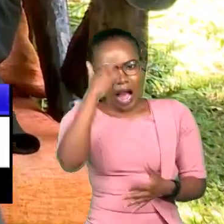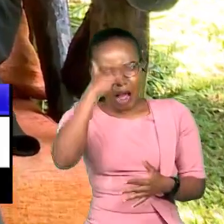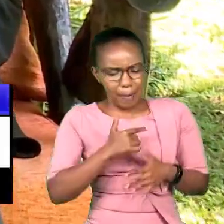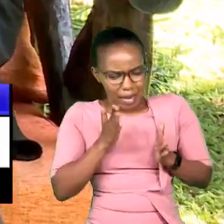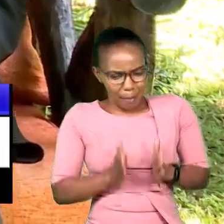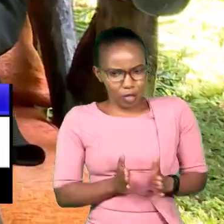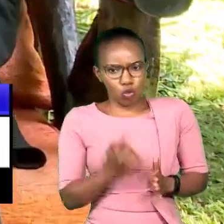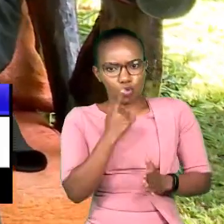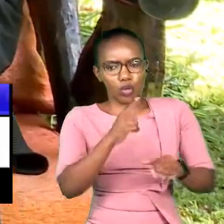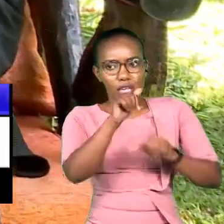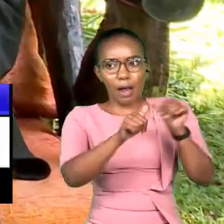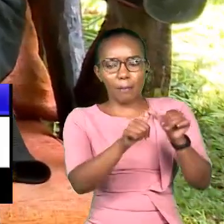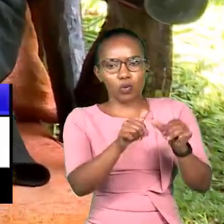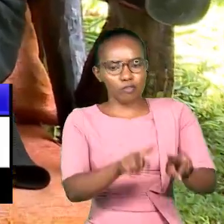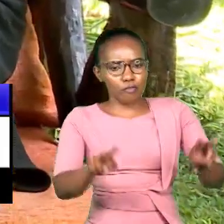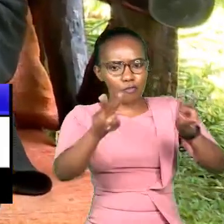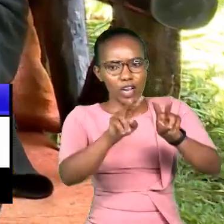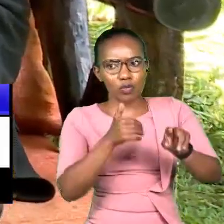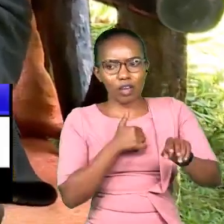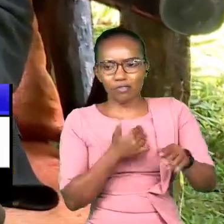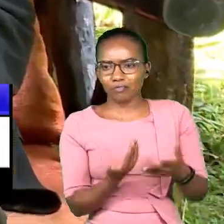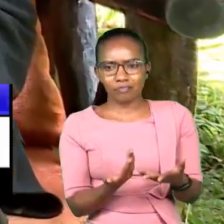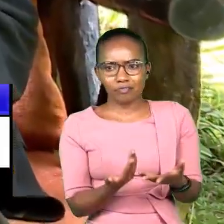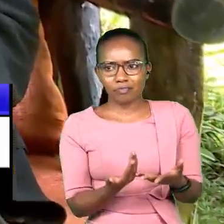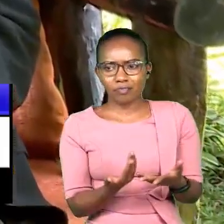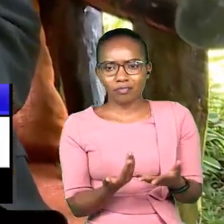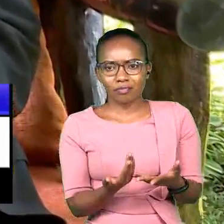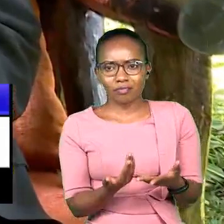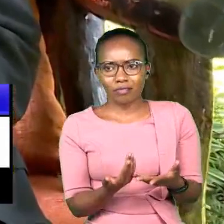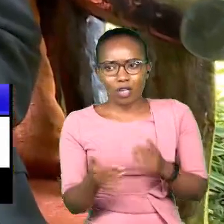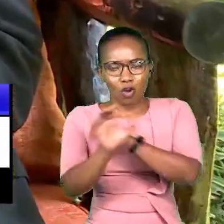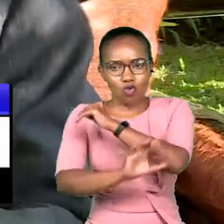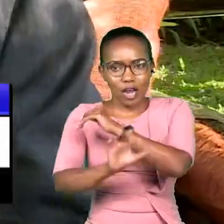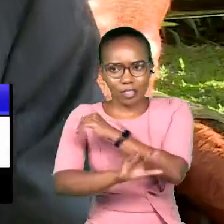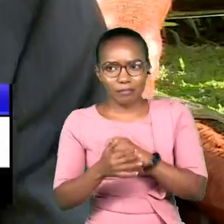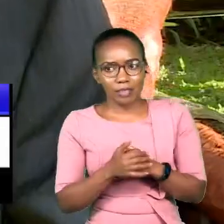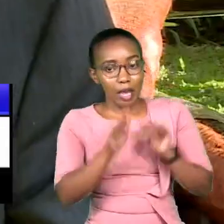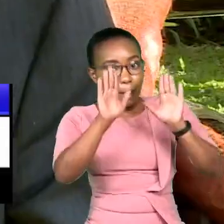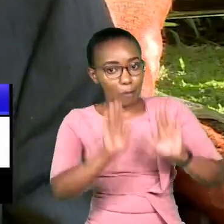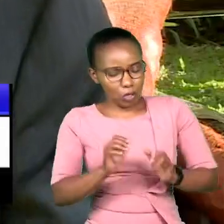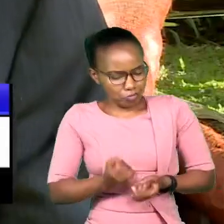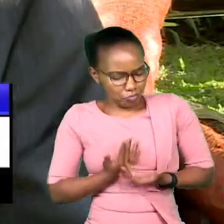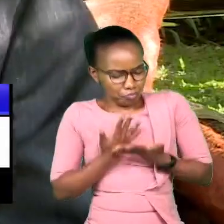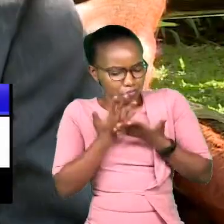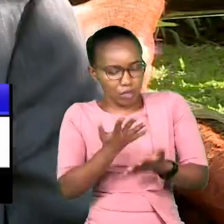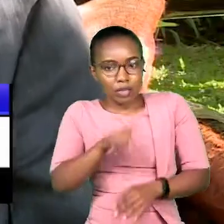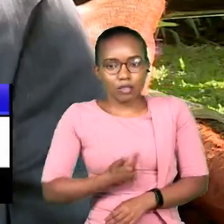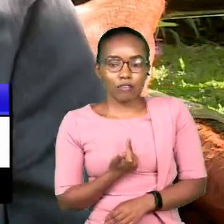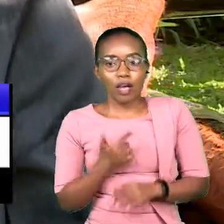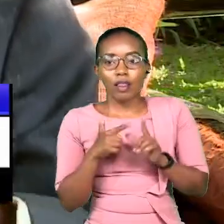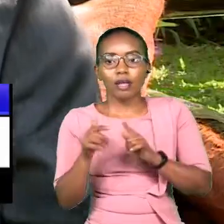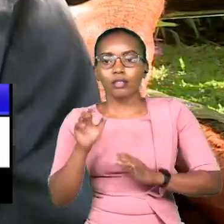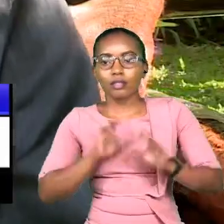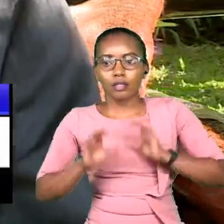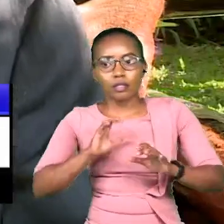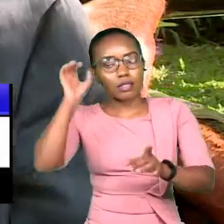about, restoring values to a valueless country, I think that is something. You offer yourself and then let the